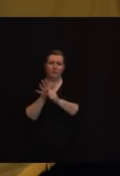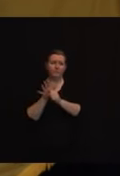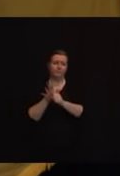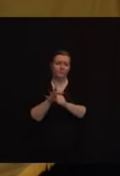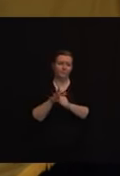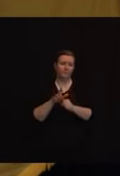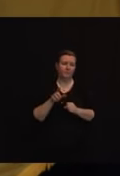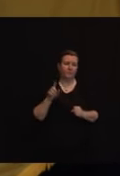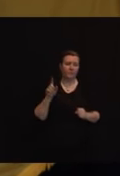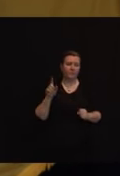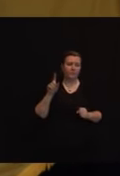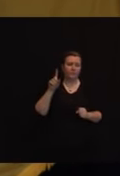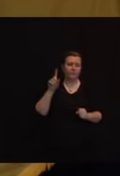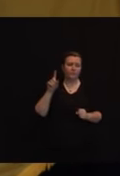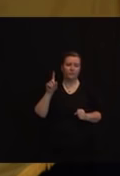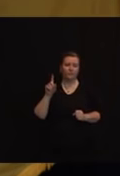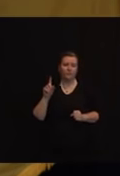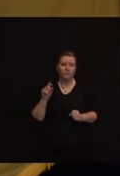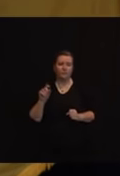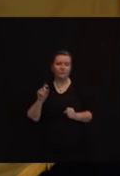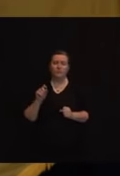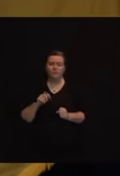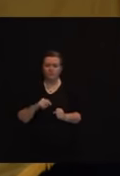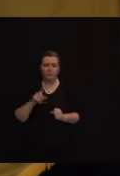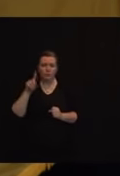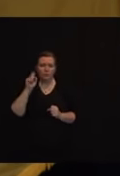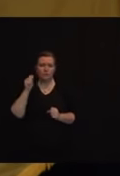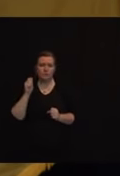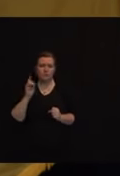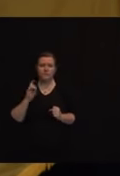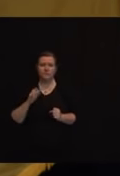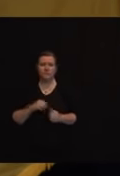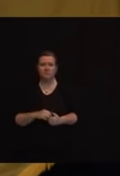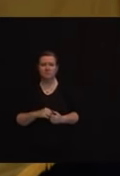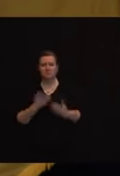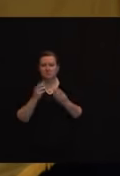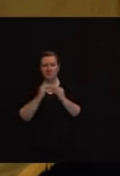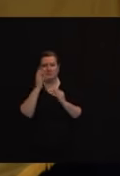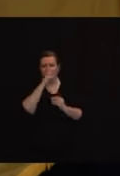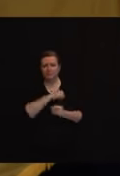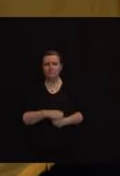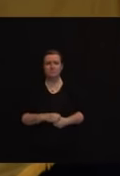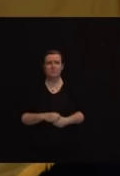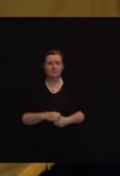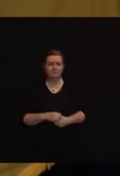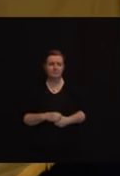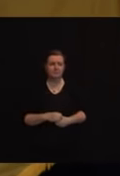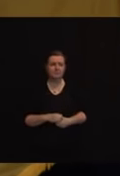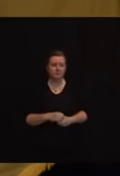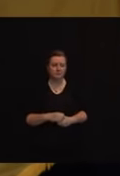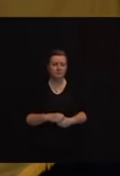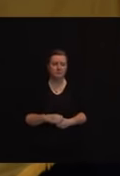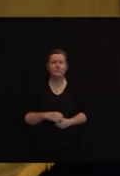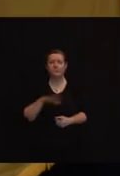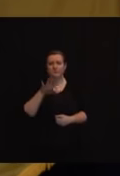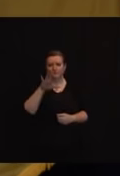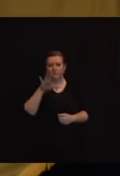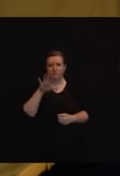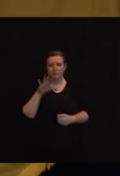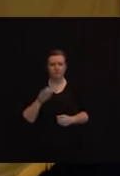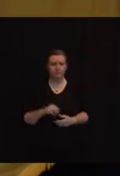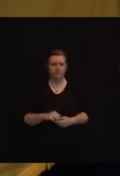118,652 cases in the state and 460 additional deaths. As the department